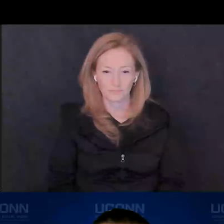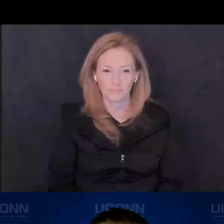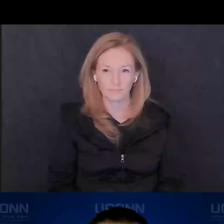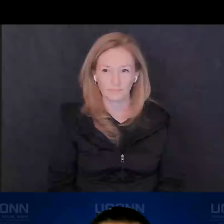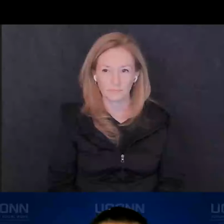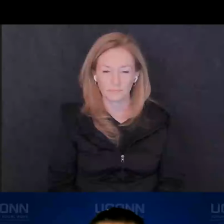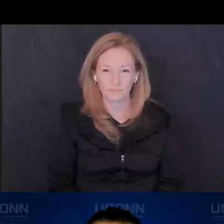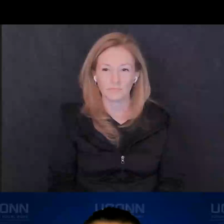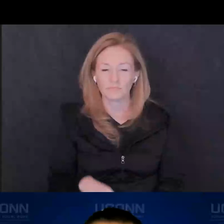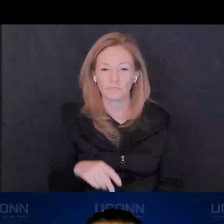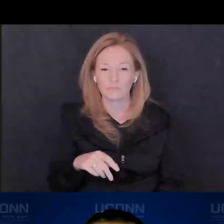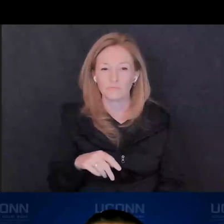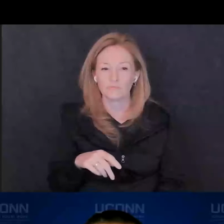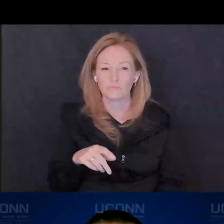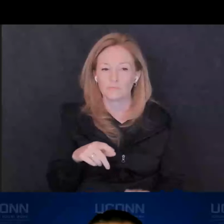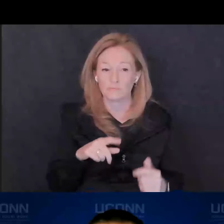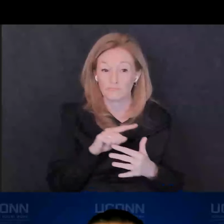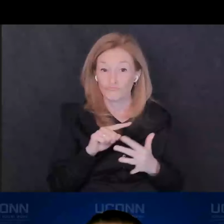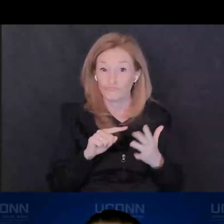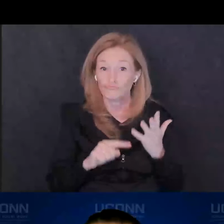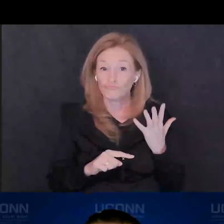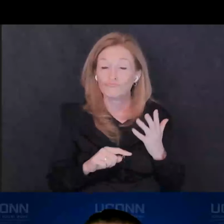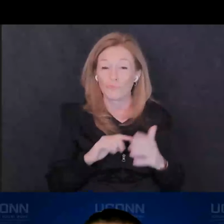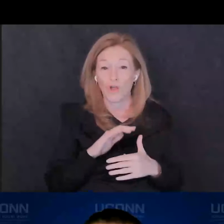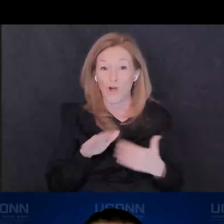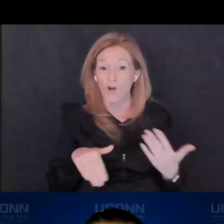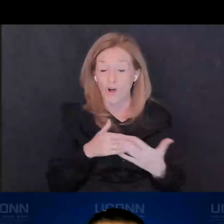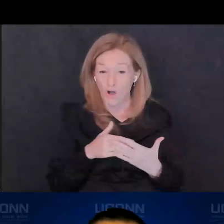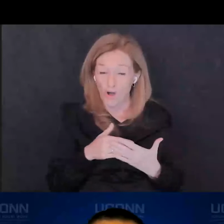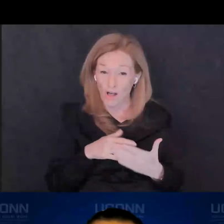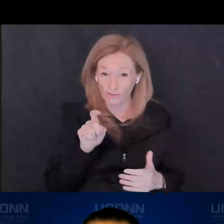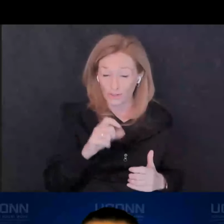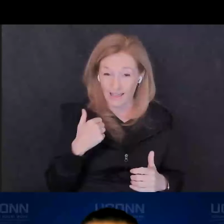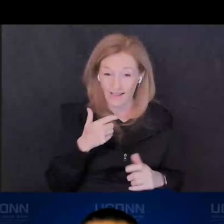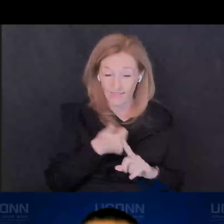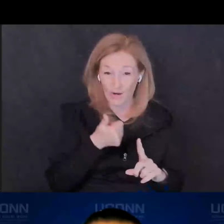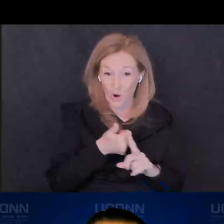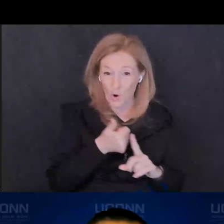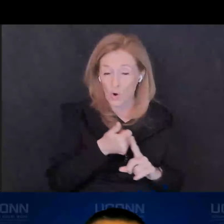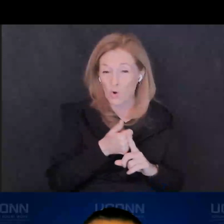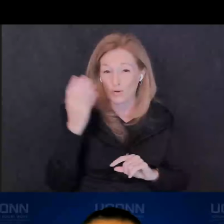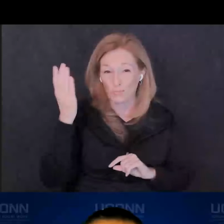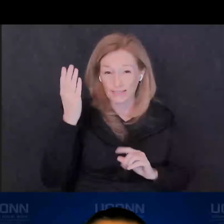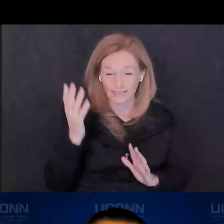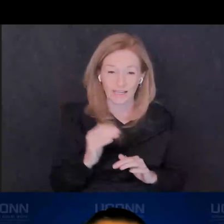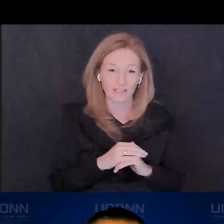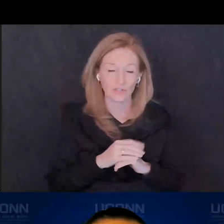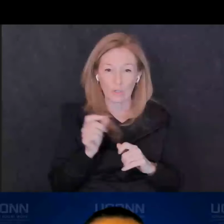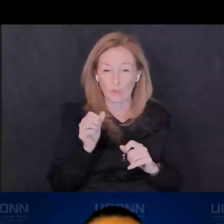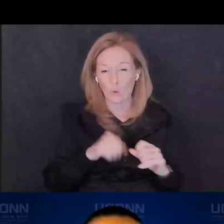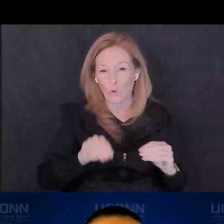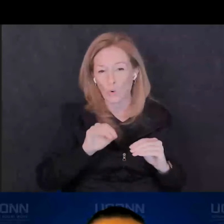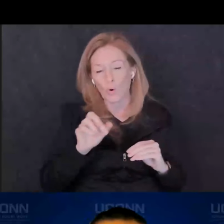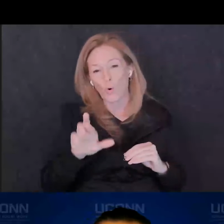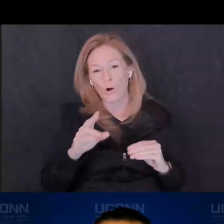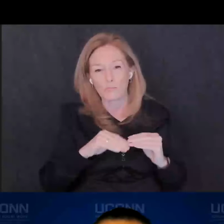These are things that all deserve their own session or their own digging into, but basically the things that help protect for this